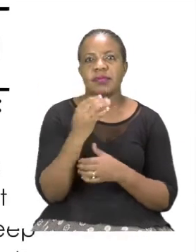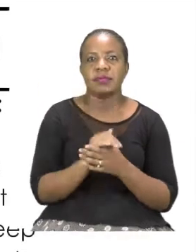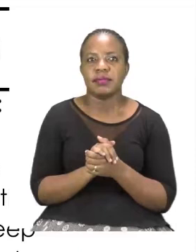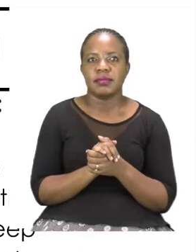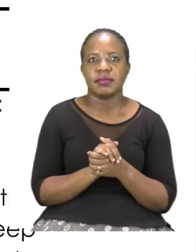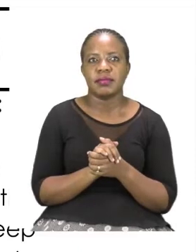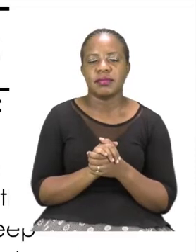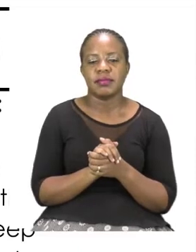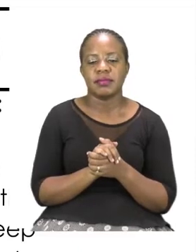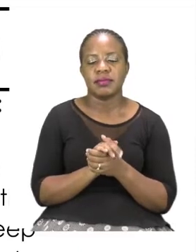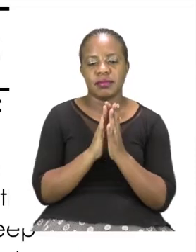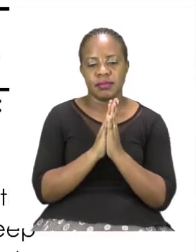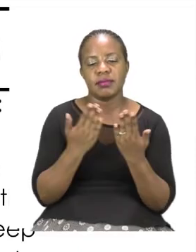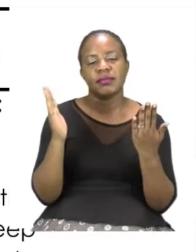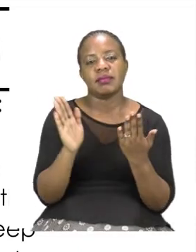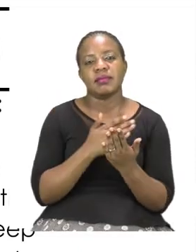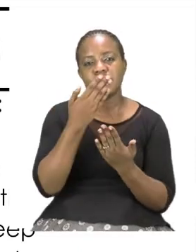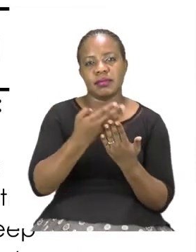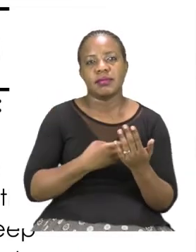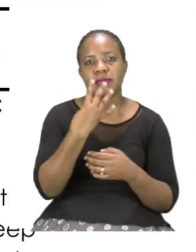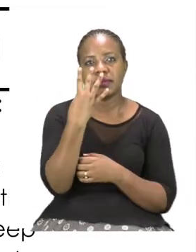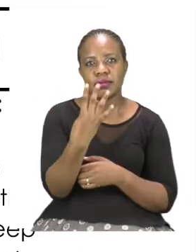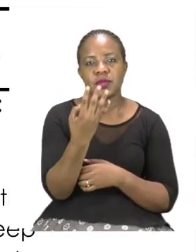On page 4, we have a